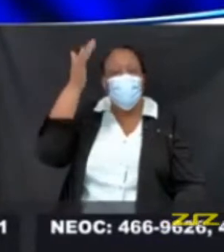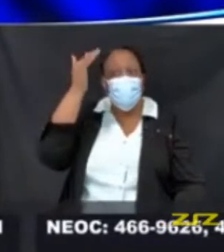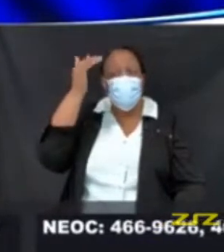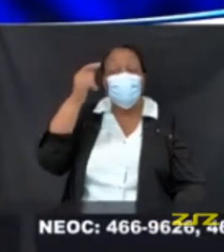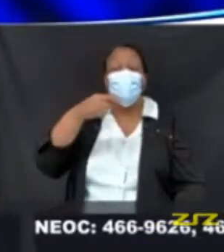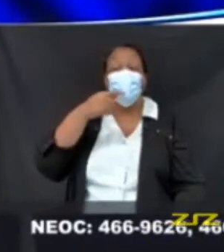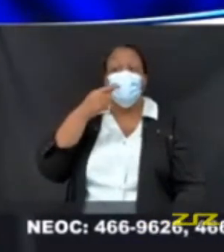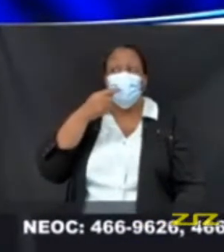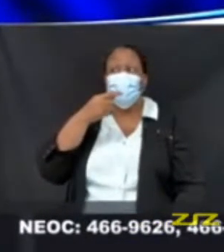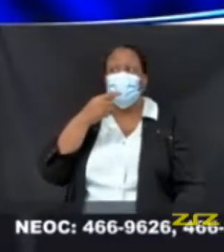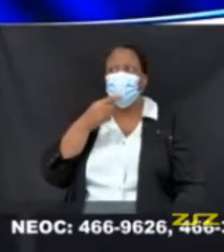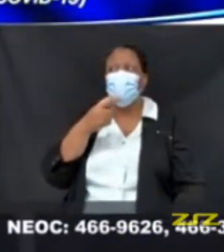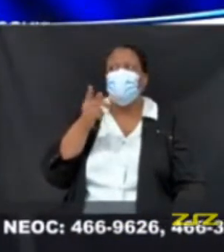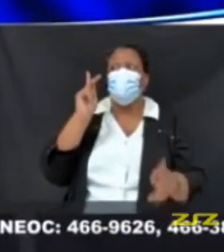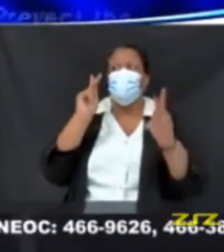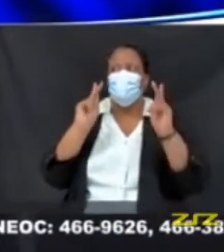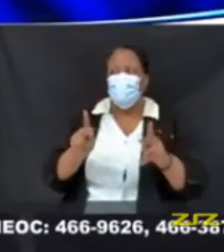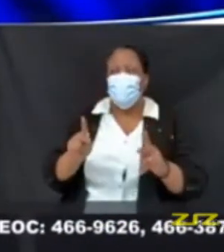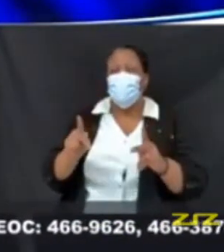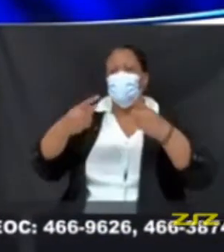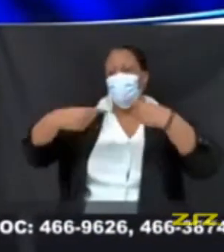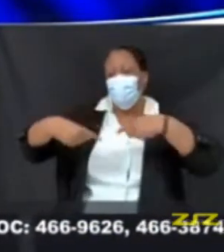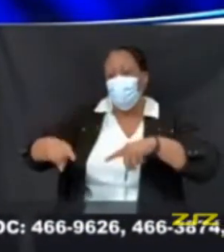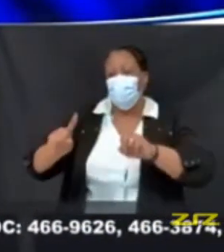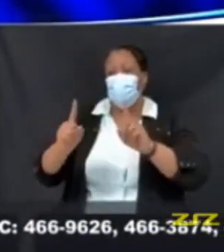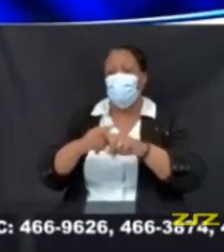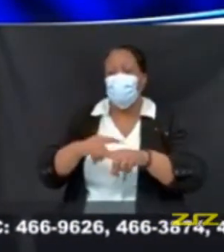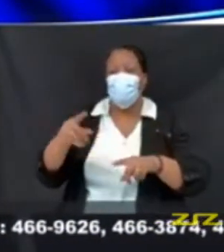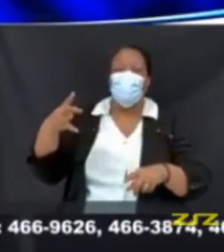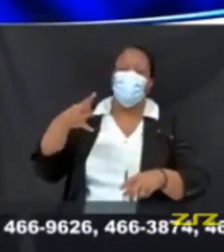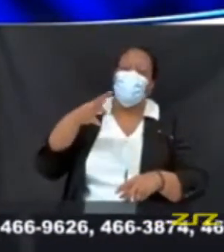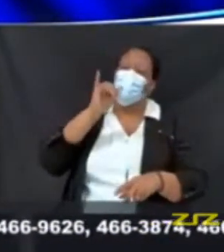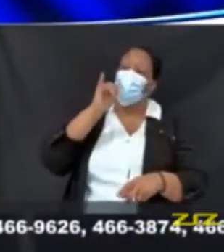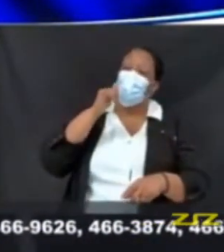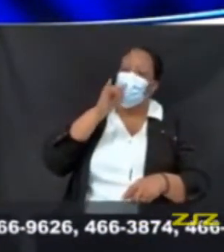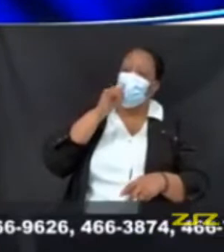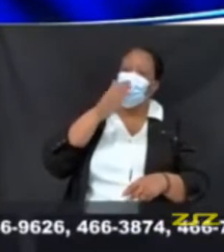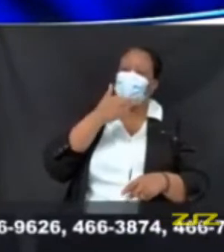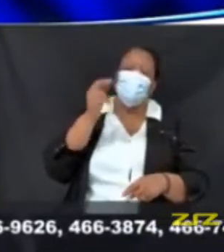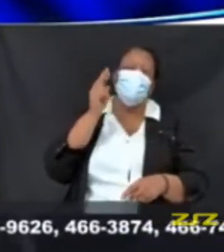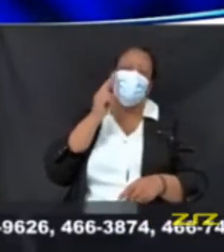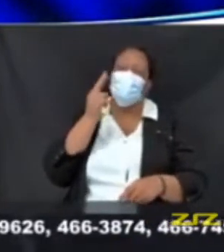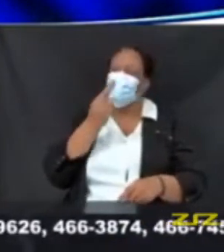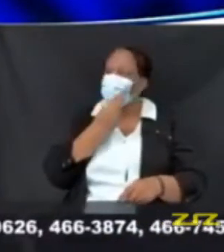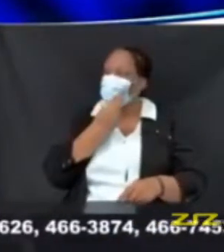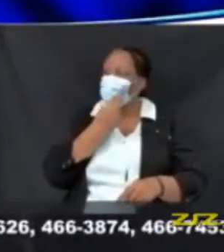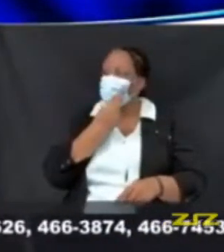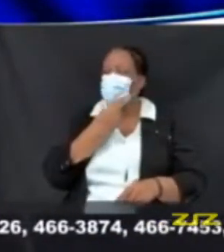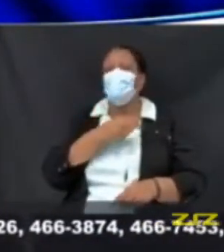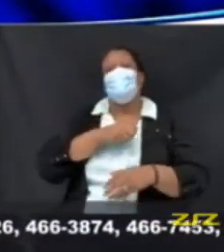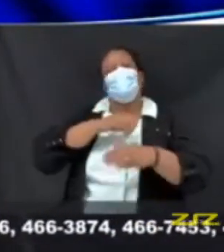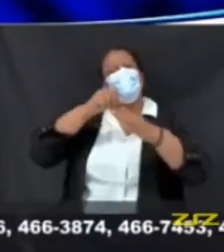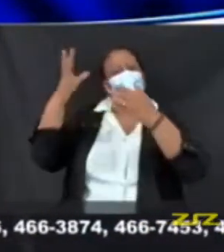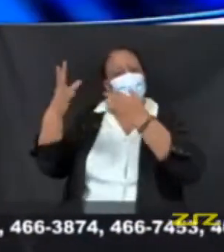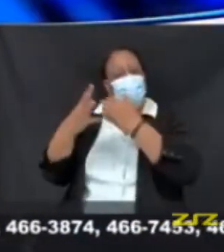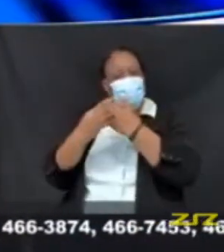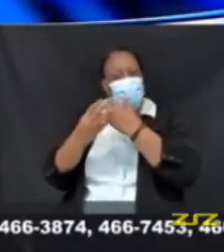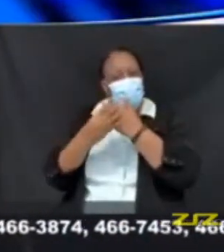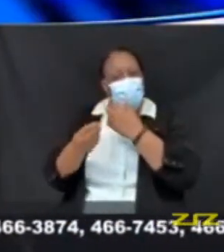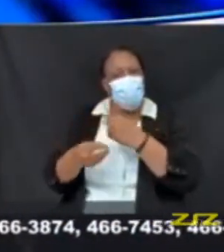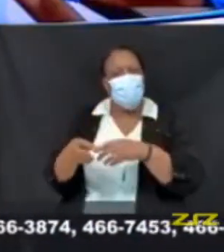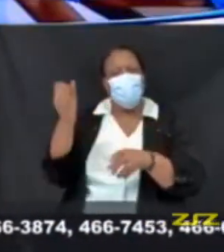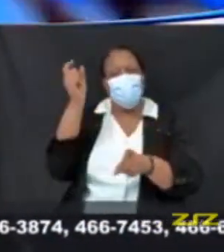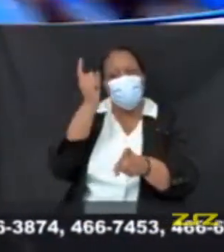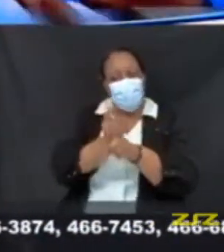who are patronizing bars and restaurants to always follow the protocols. Just